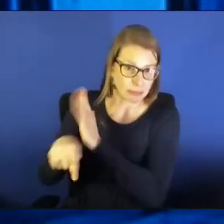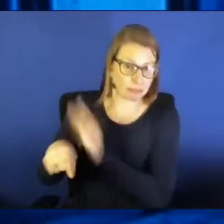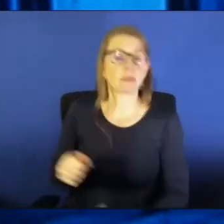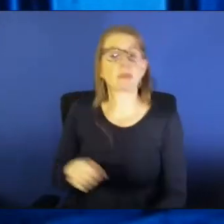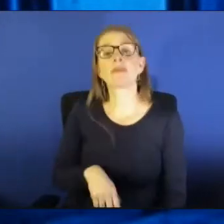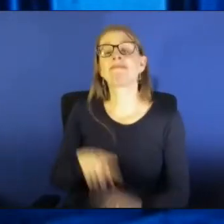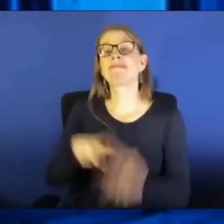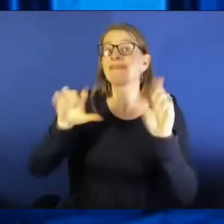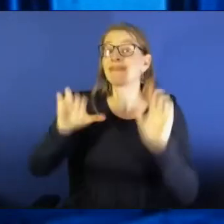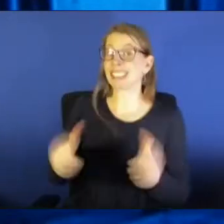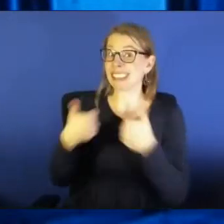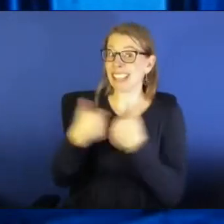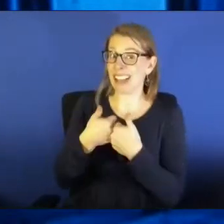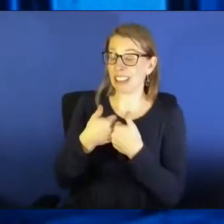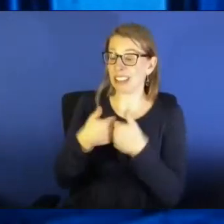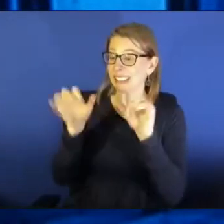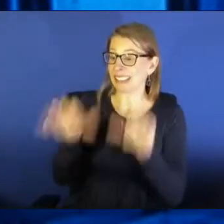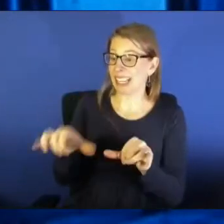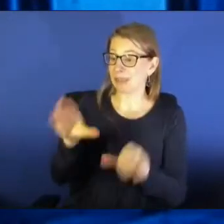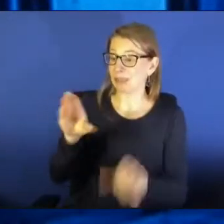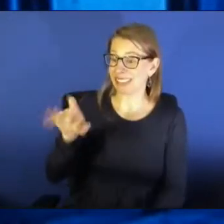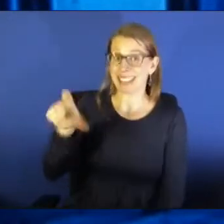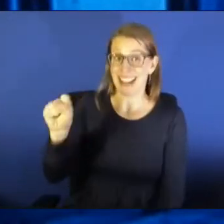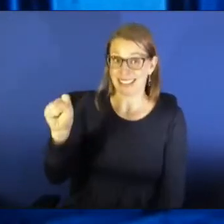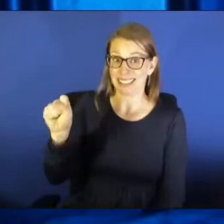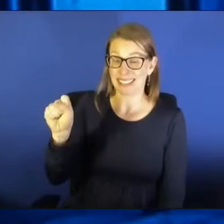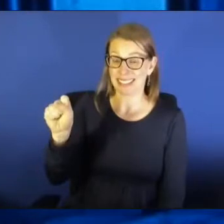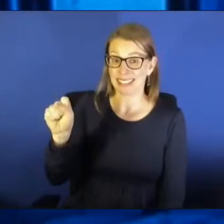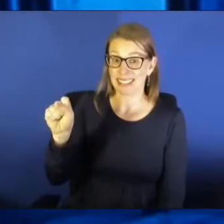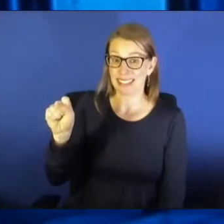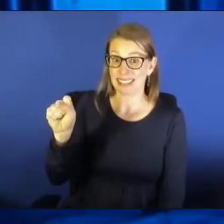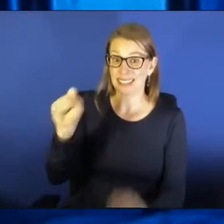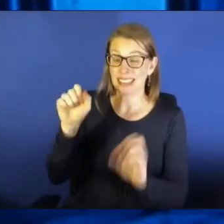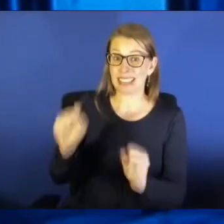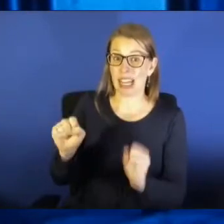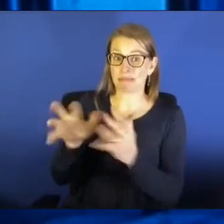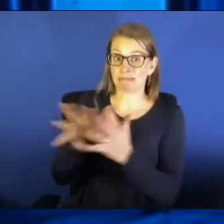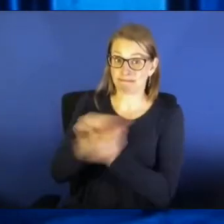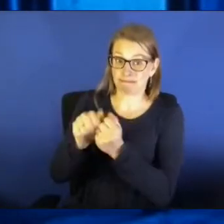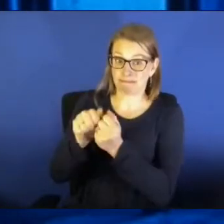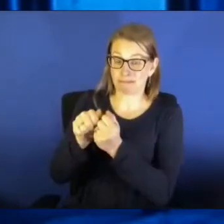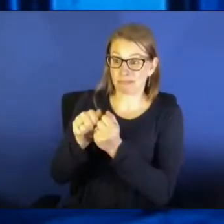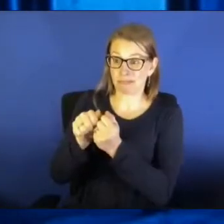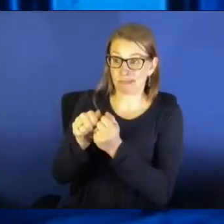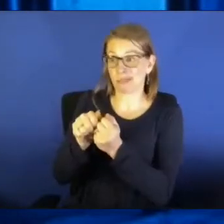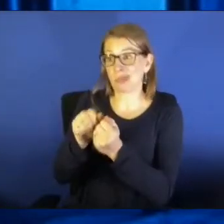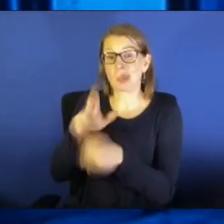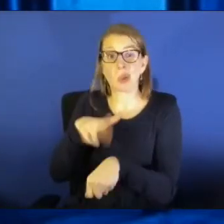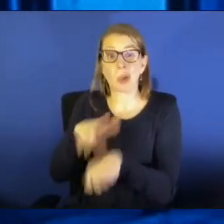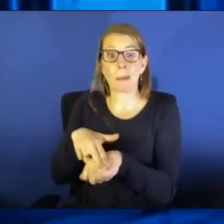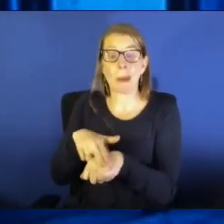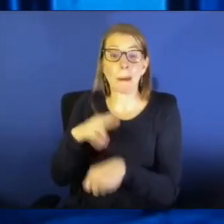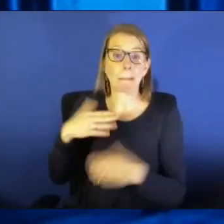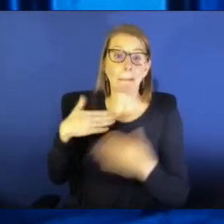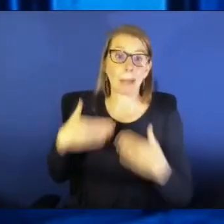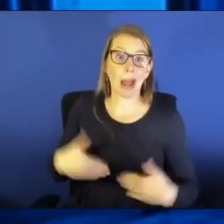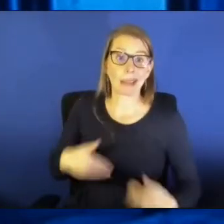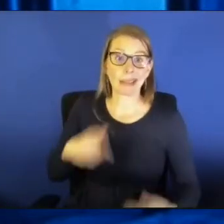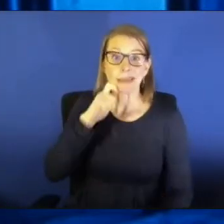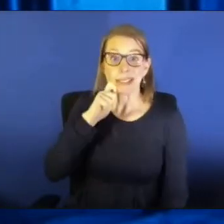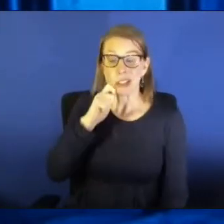though, is those same cells can react against normal body tissues. So you can wind up with a rash, you can wind